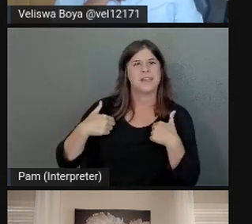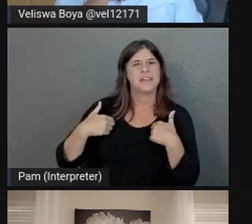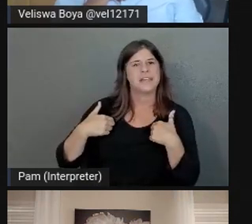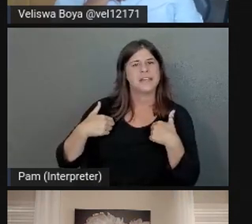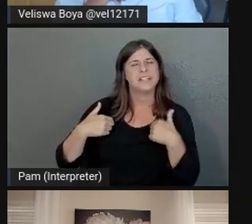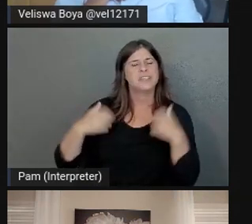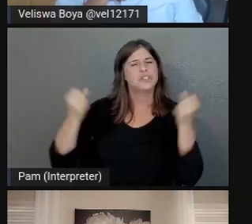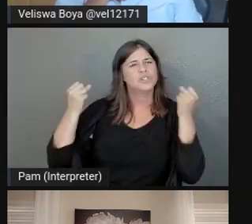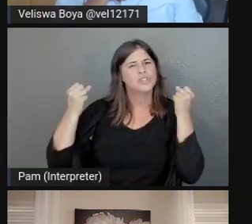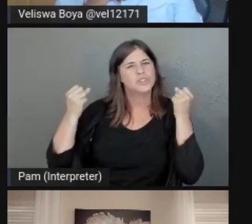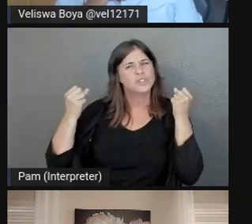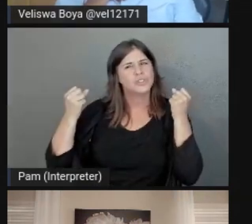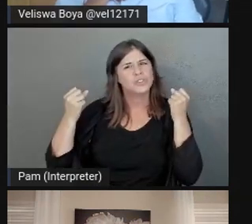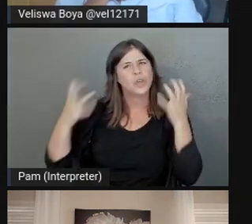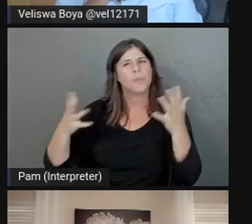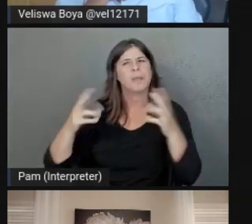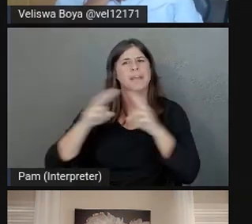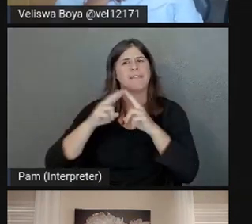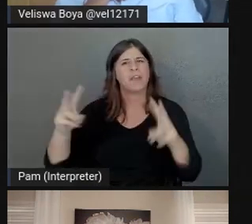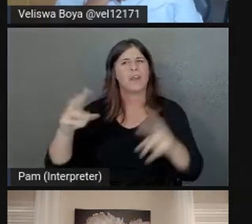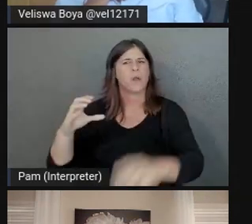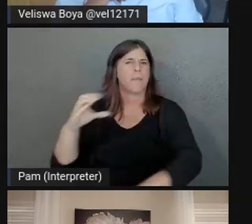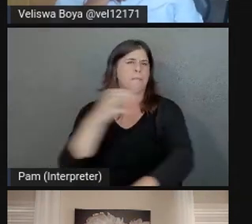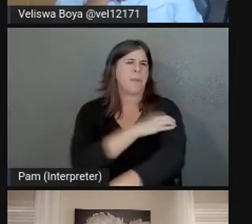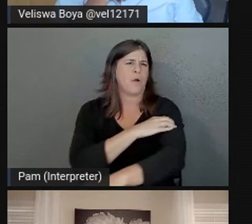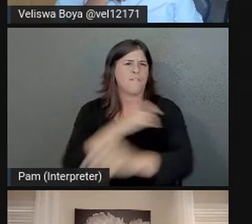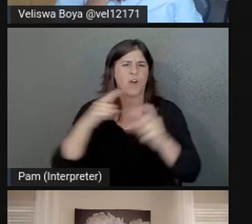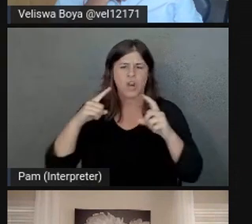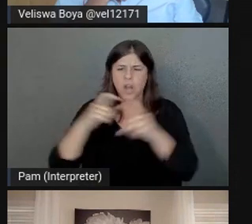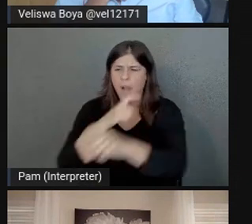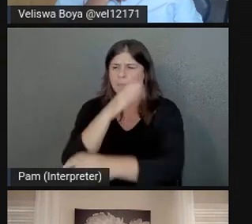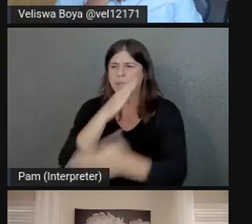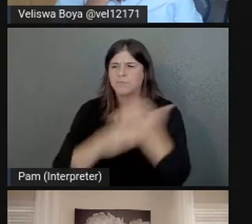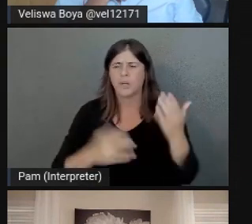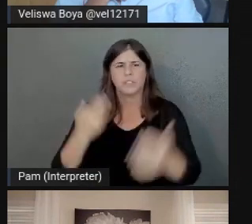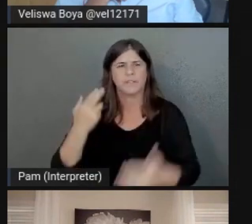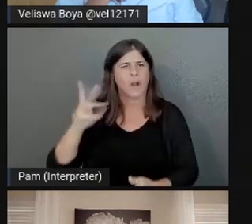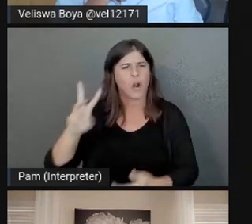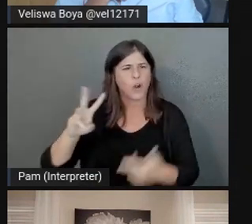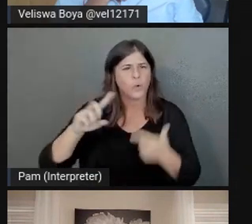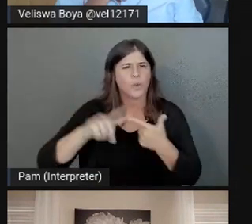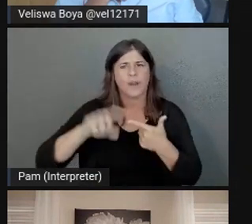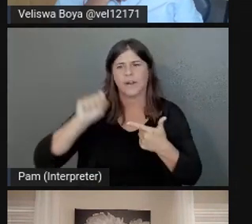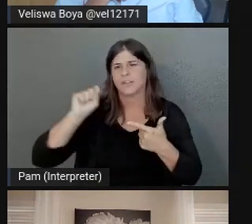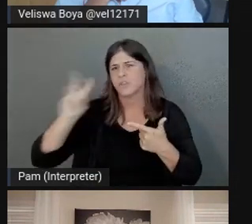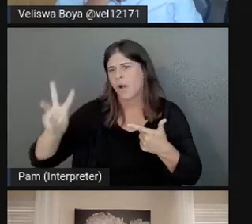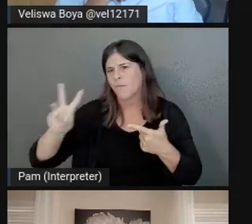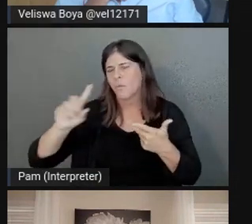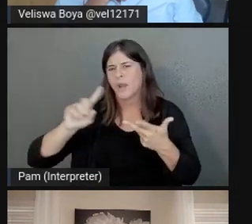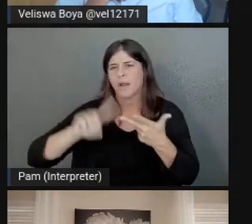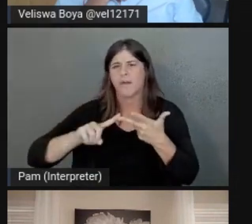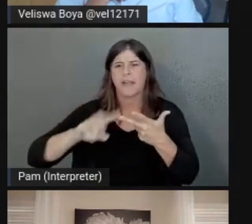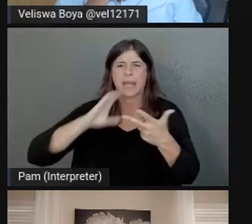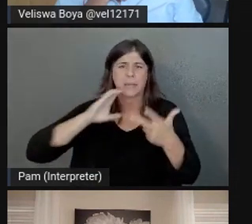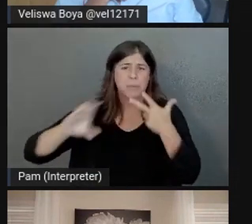many very powerful, complex pieces of hardware and software and